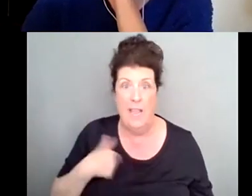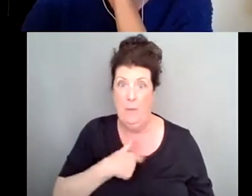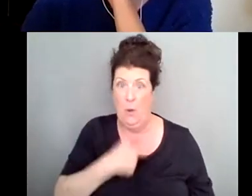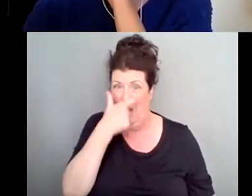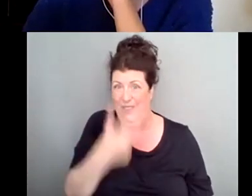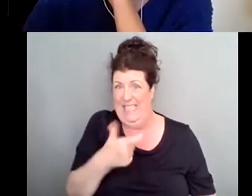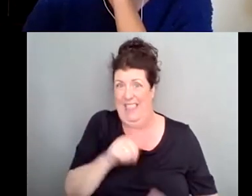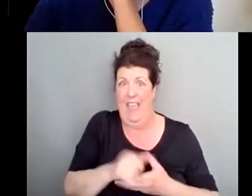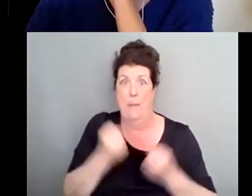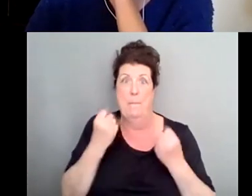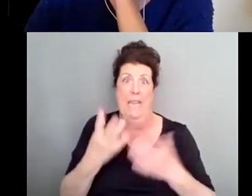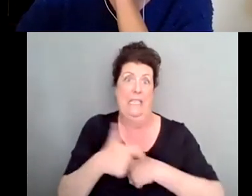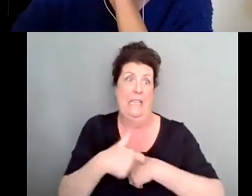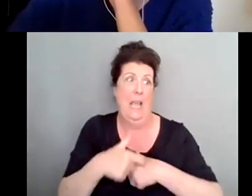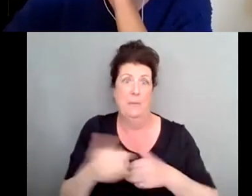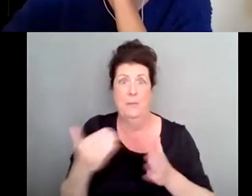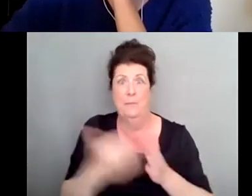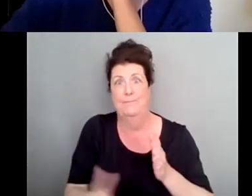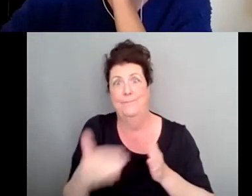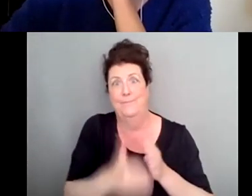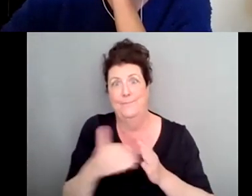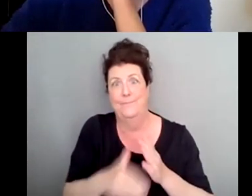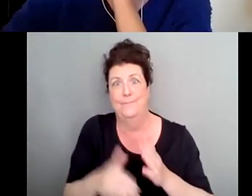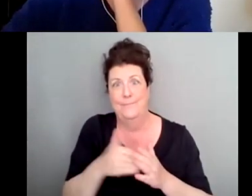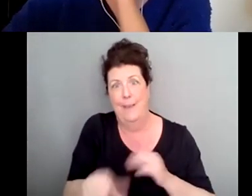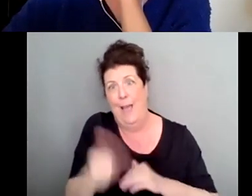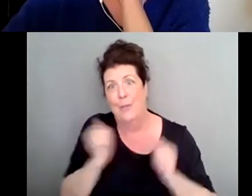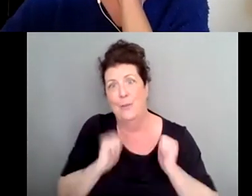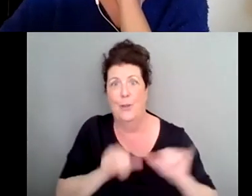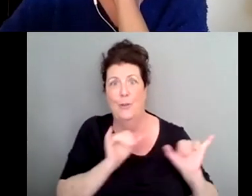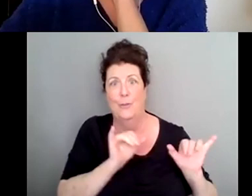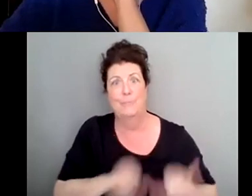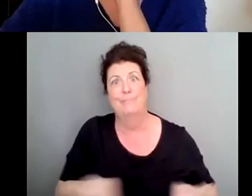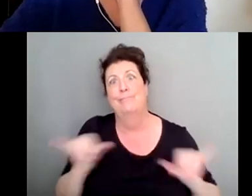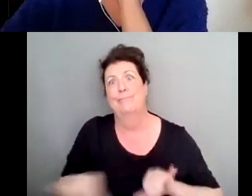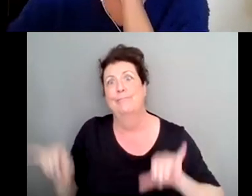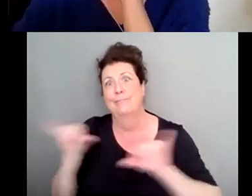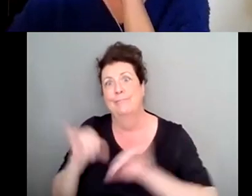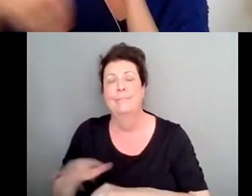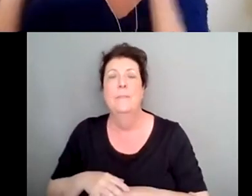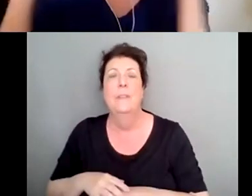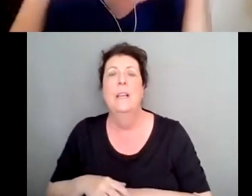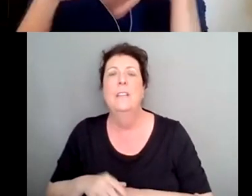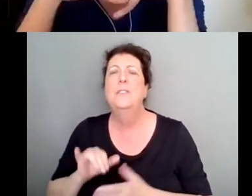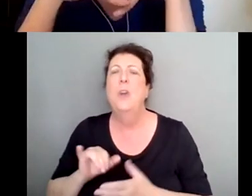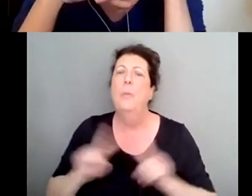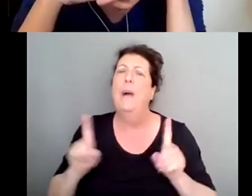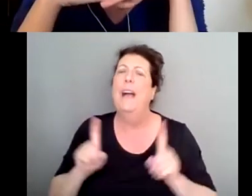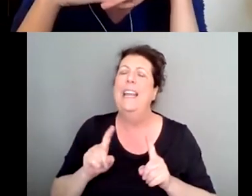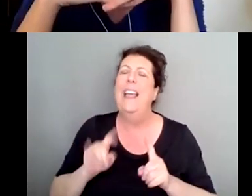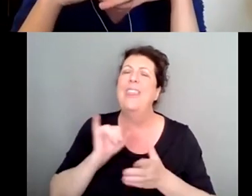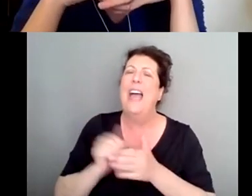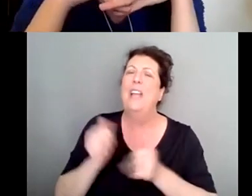a million times, but what it did was, it sort of hugged that in a way and, and embraced it, um, and said,